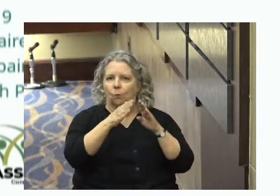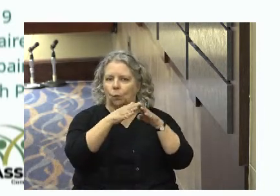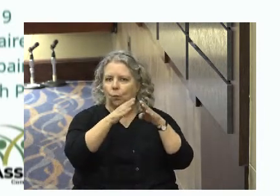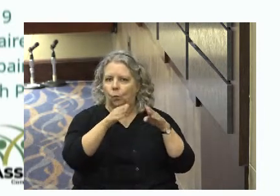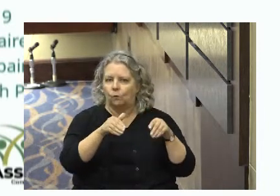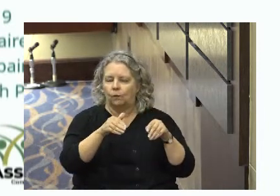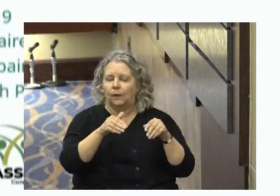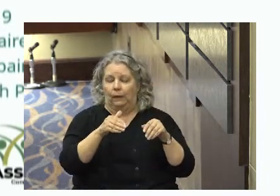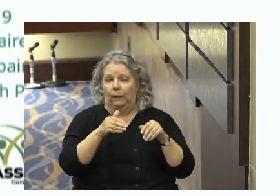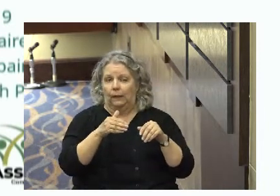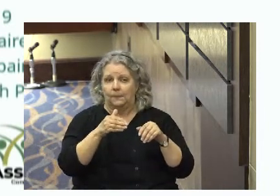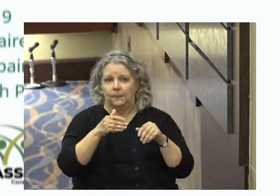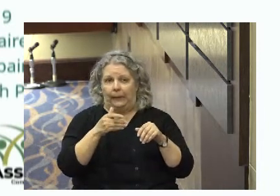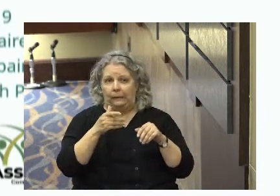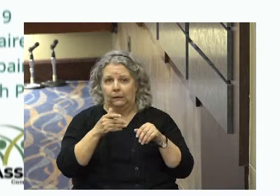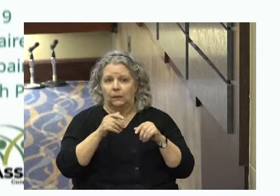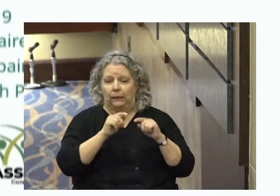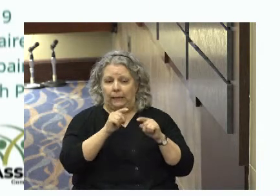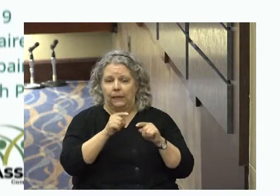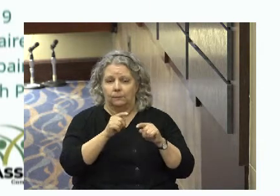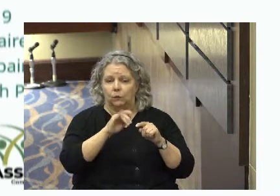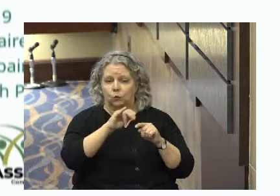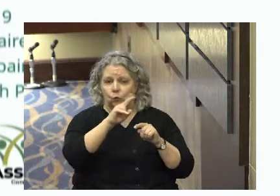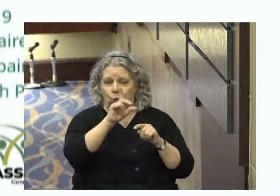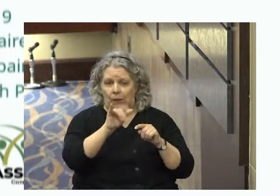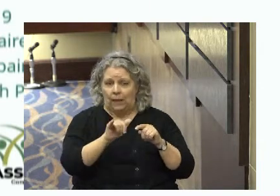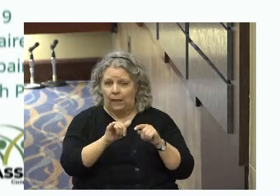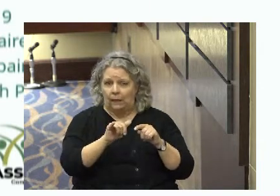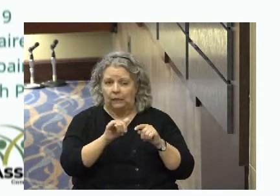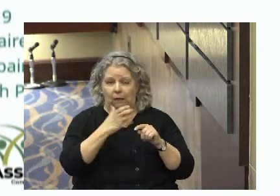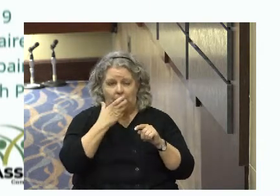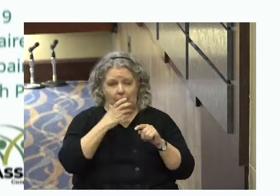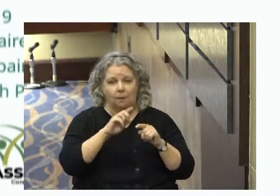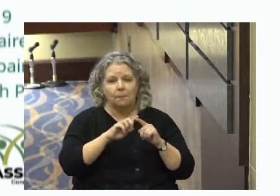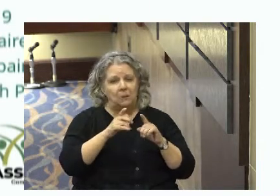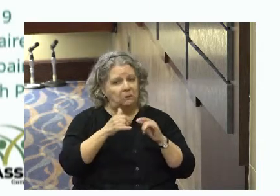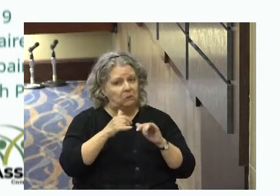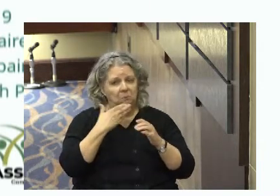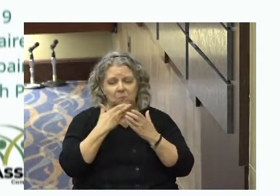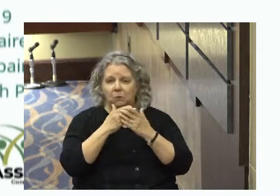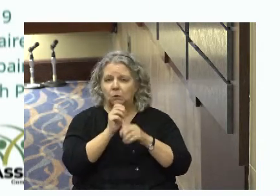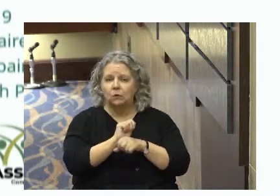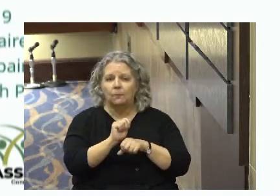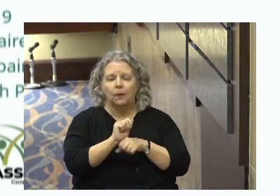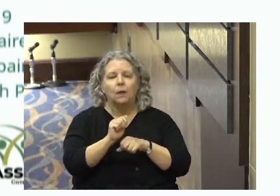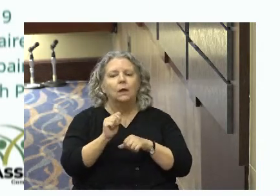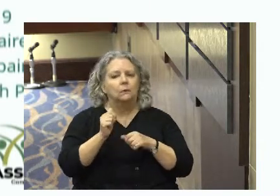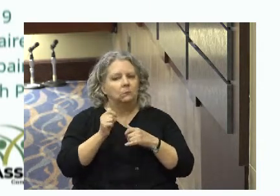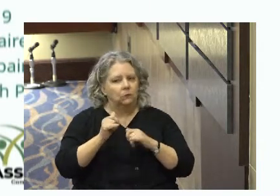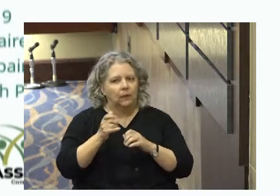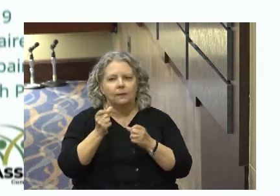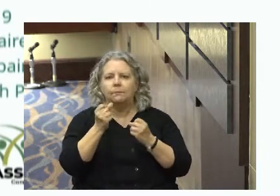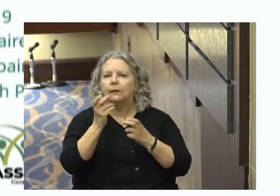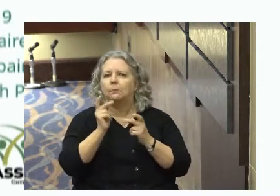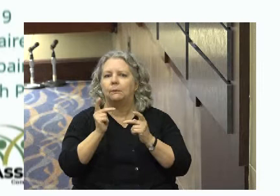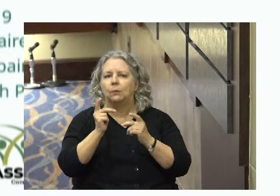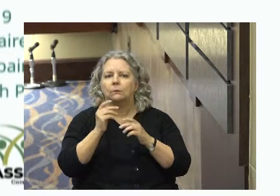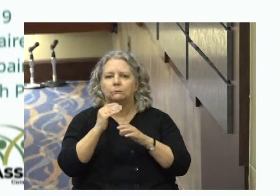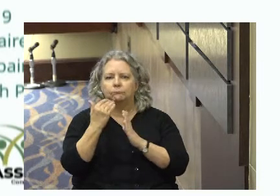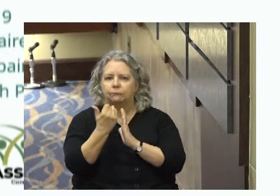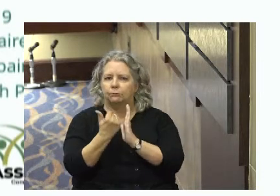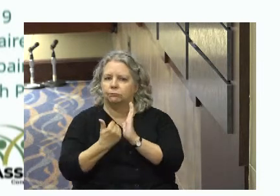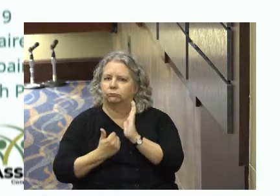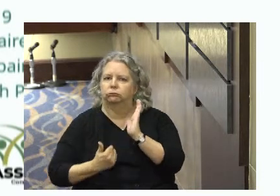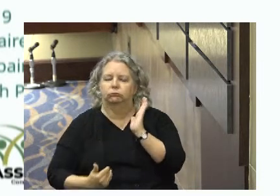great job. And we still have a lot of people on our backlog of that effort. You can notice in the picture that the steepness